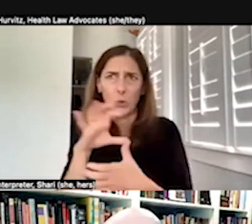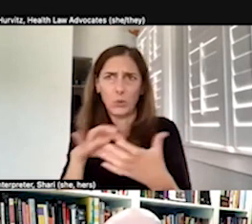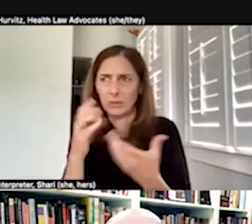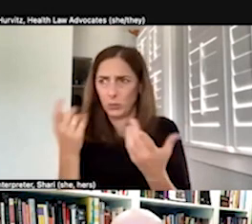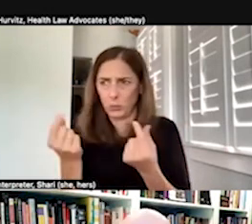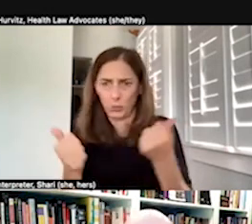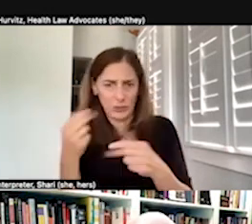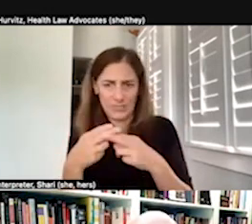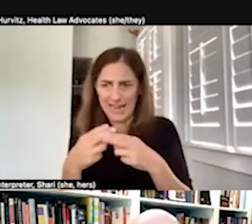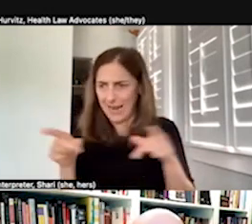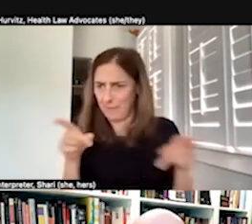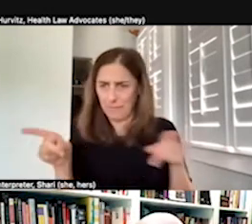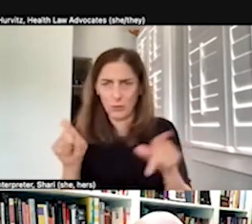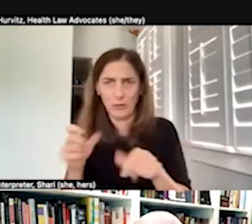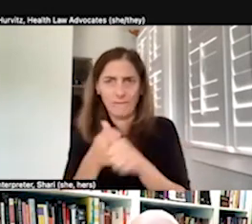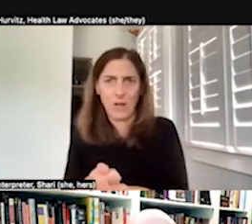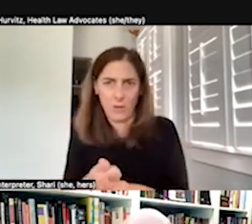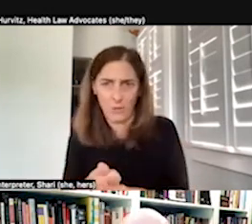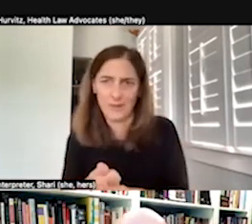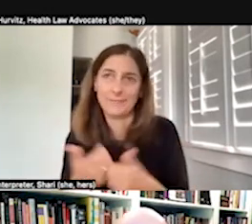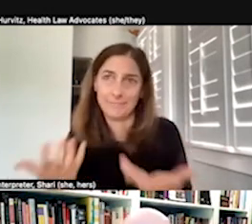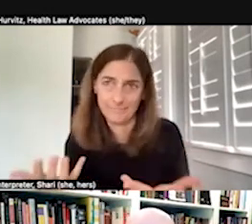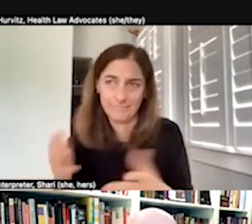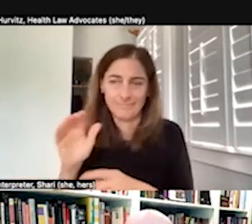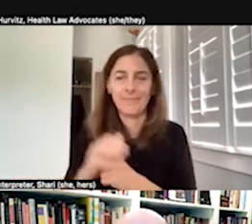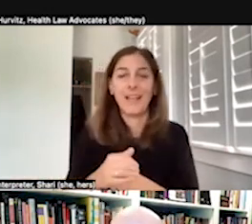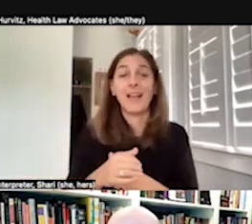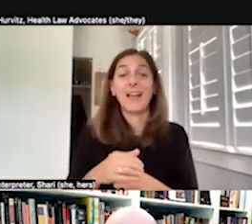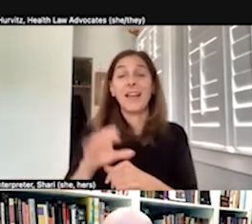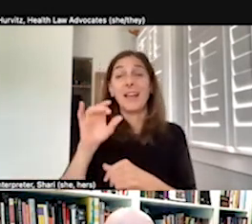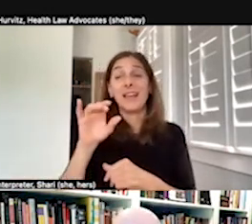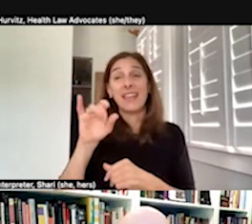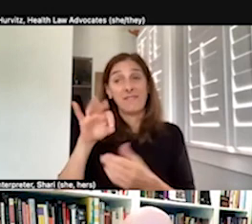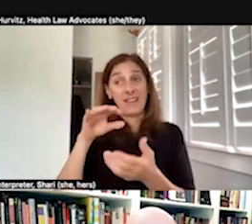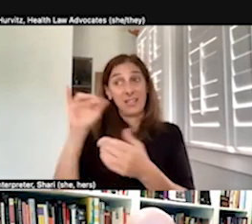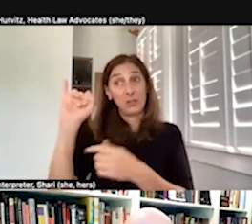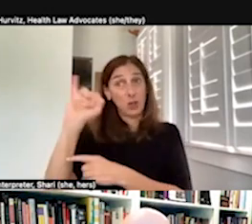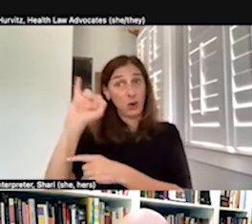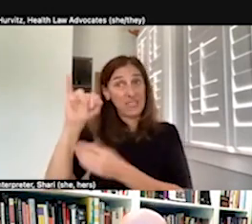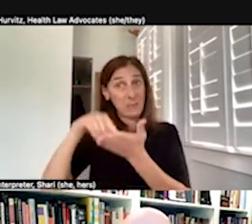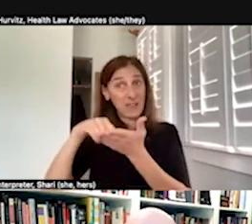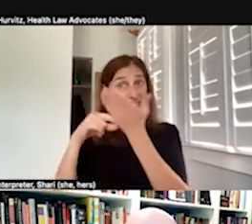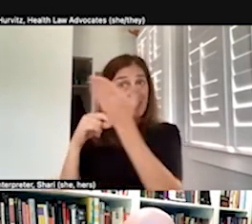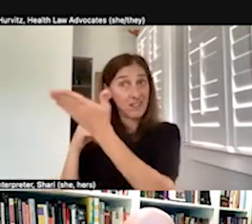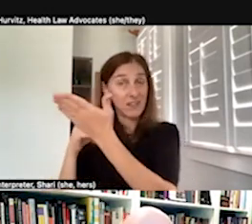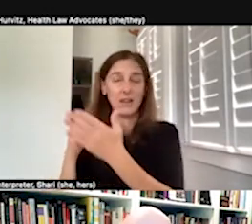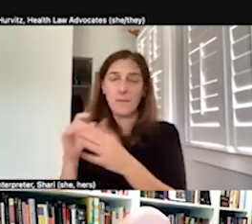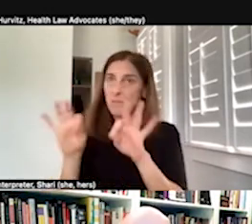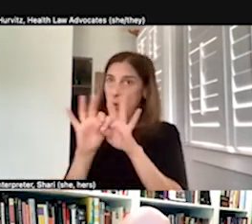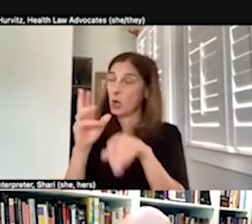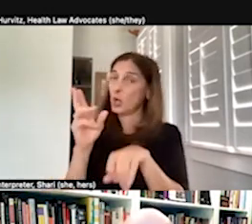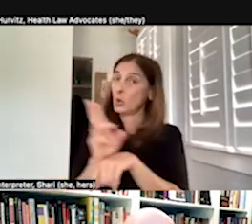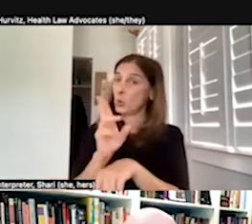documentation. In general, especially for health purposes, if you are billing an insurance, you should use the name that